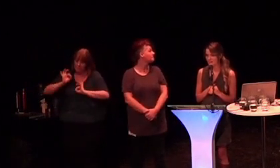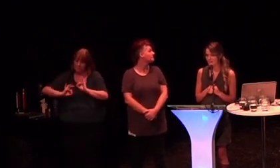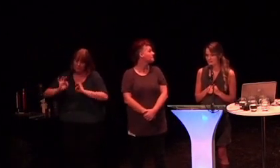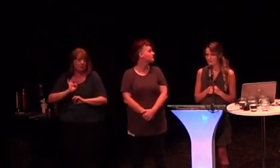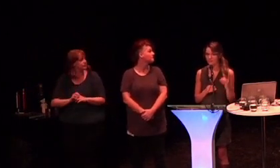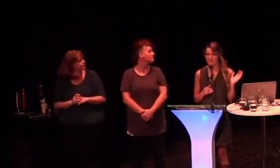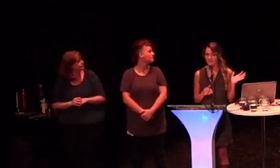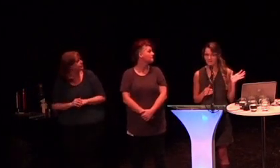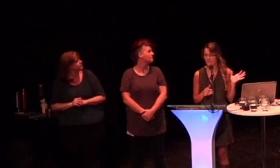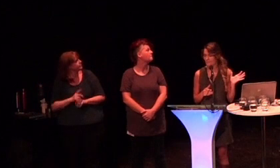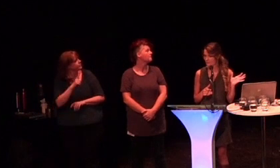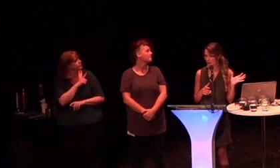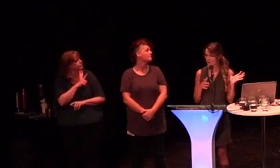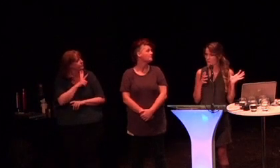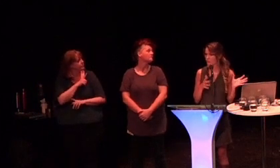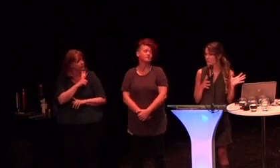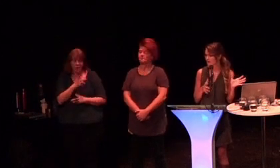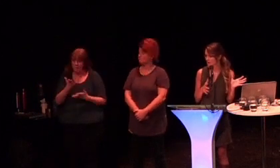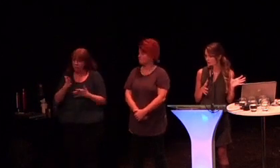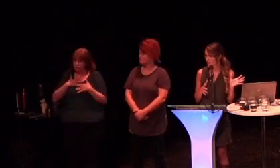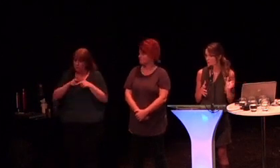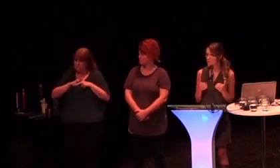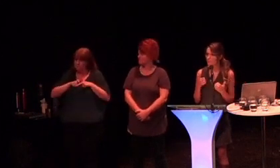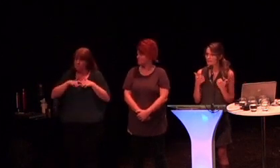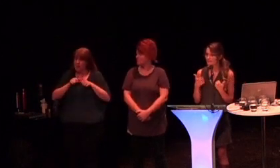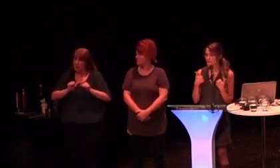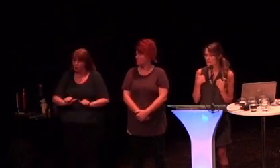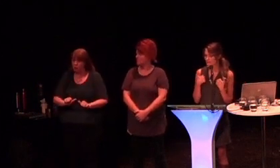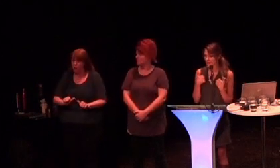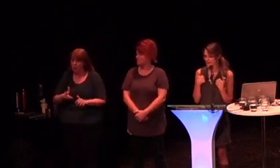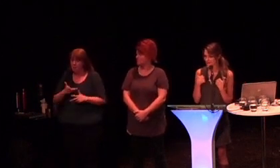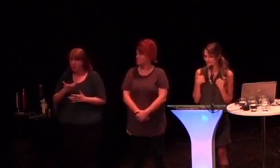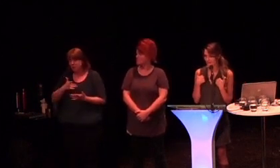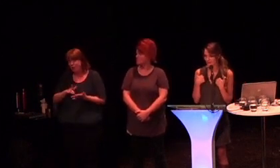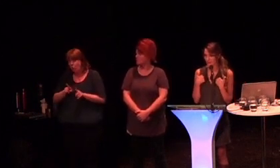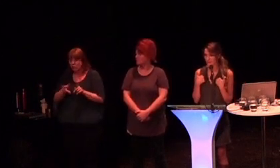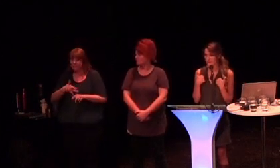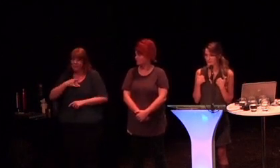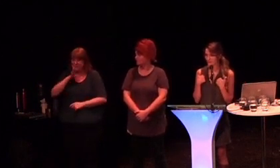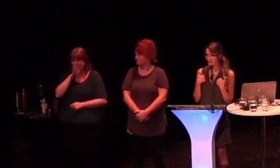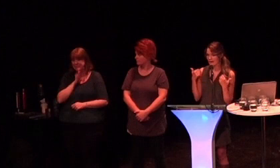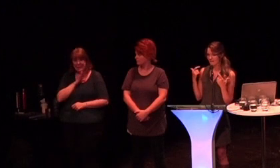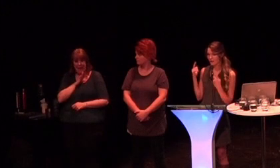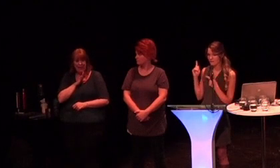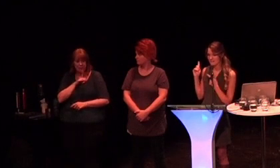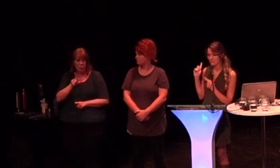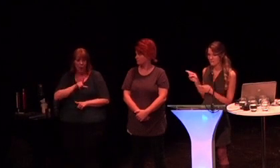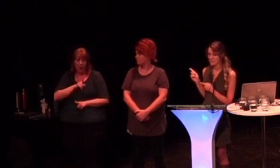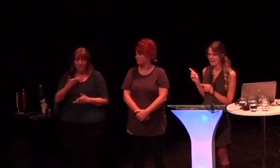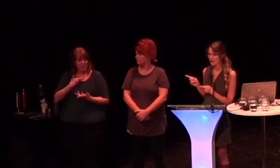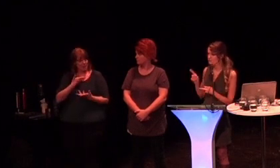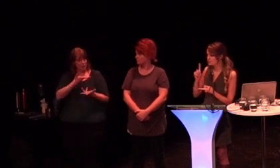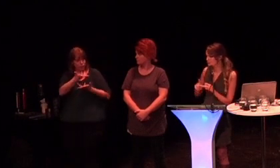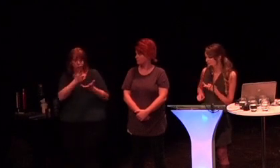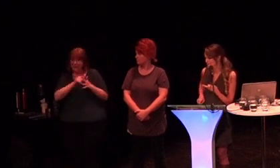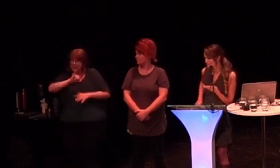And this is something that I'm so passionate about, but makes me so sad. Because when I have a conversation with EJ